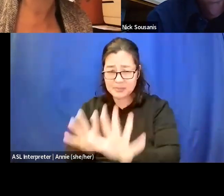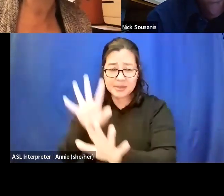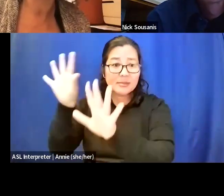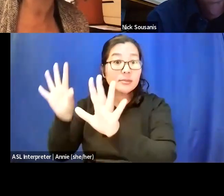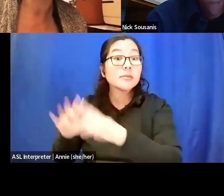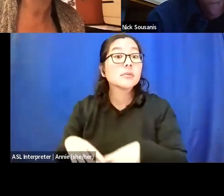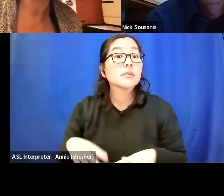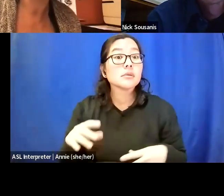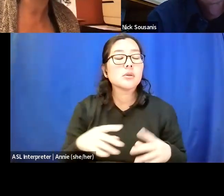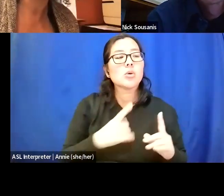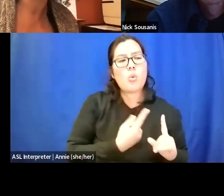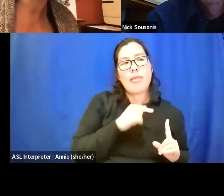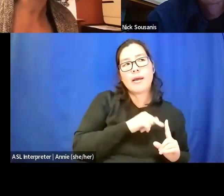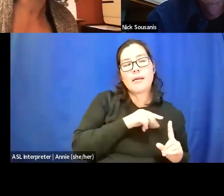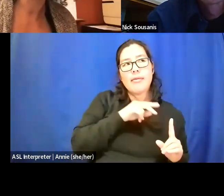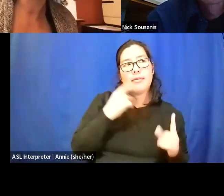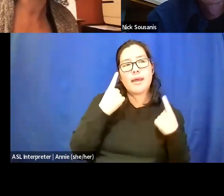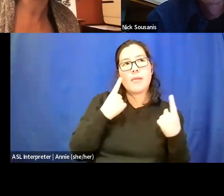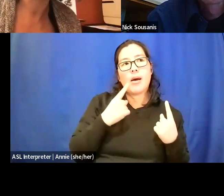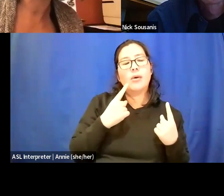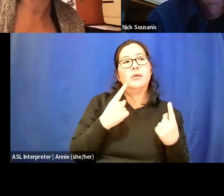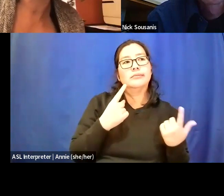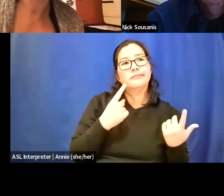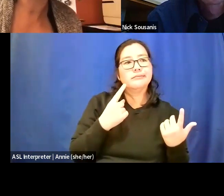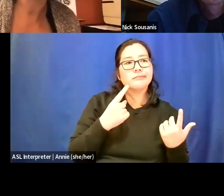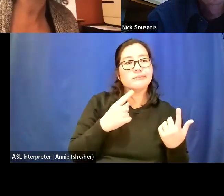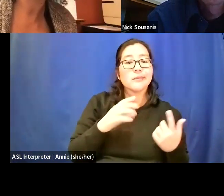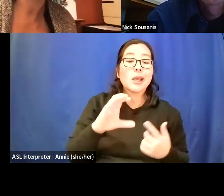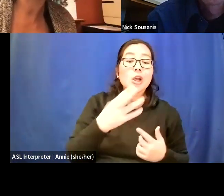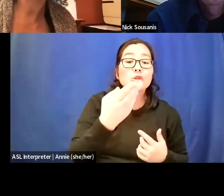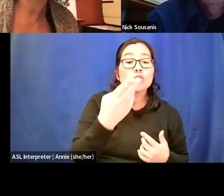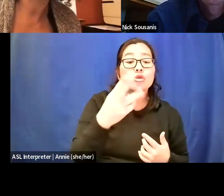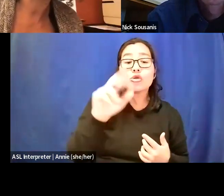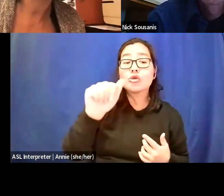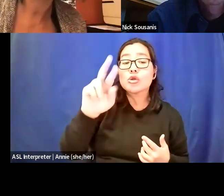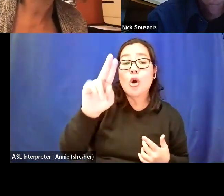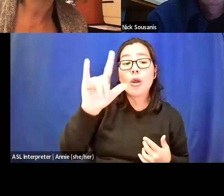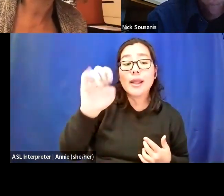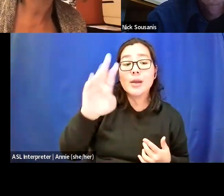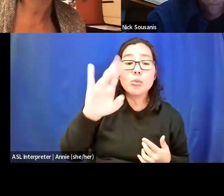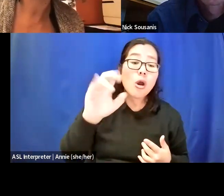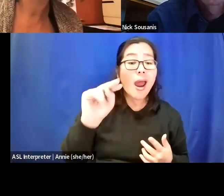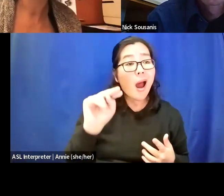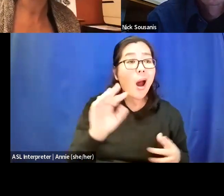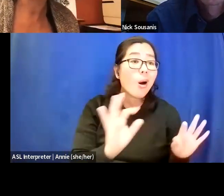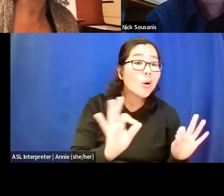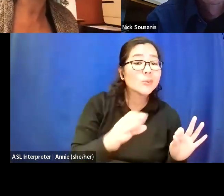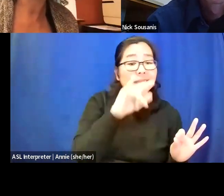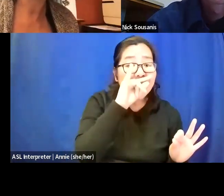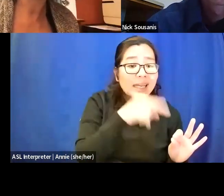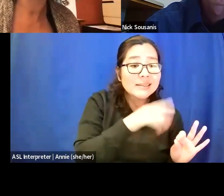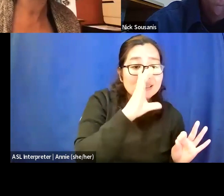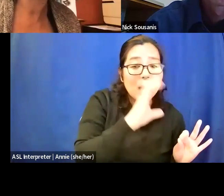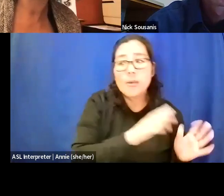It's one thing to think about how do you make, a Charlie Brown comic accessible, and it's quite another to think about your work. And we